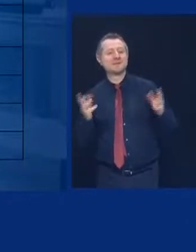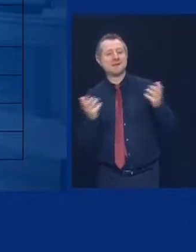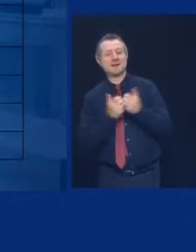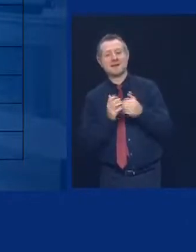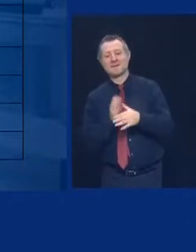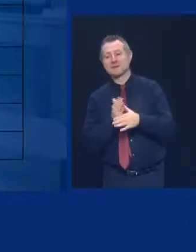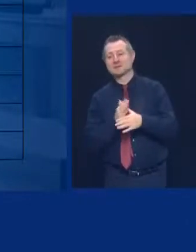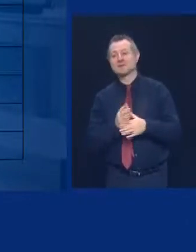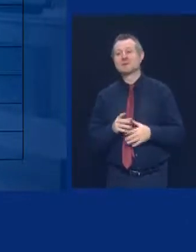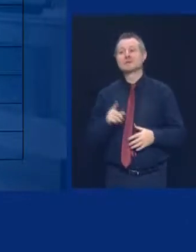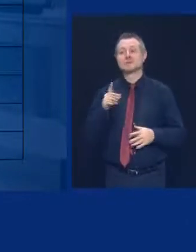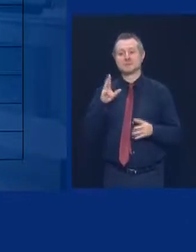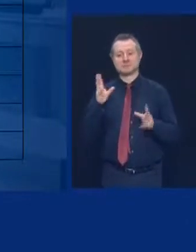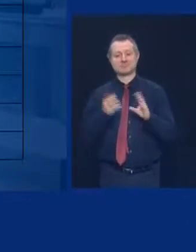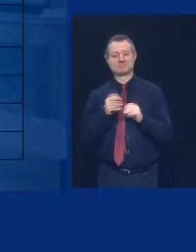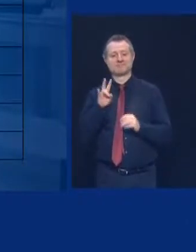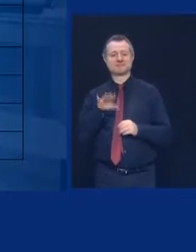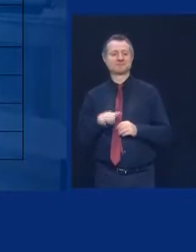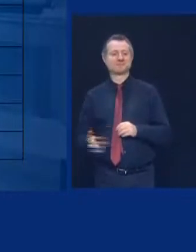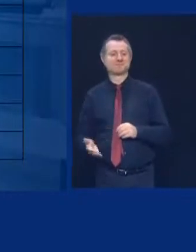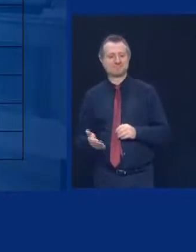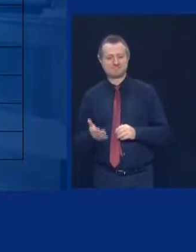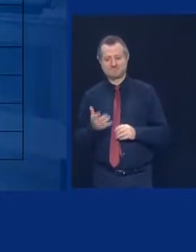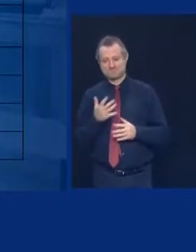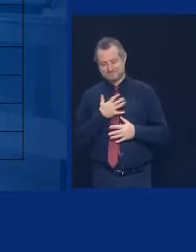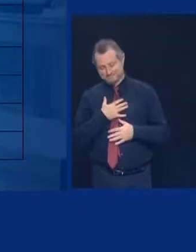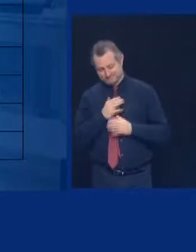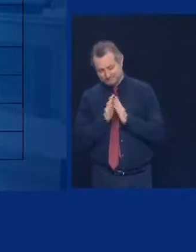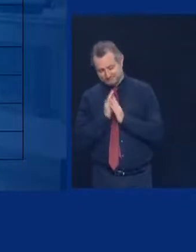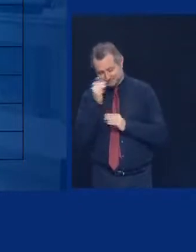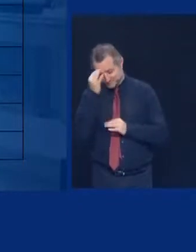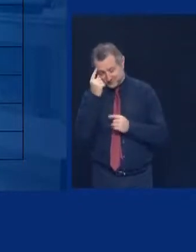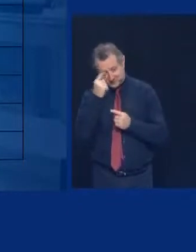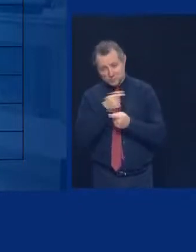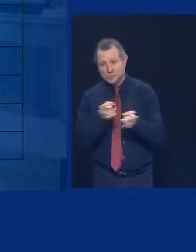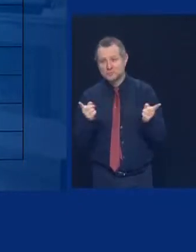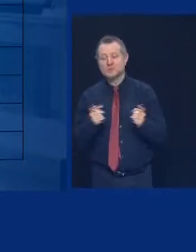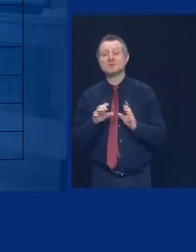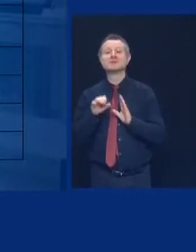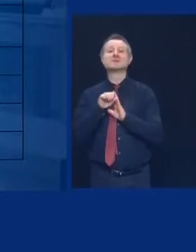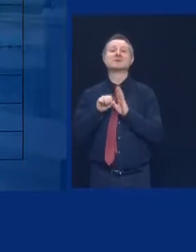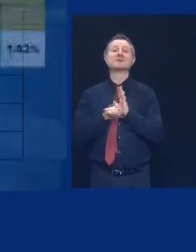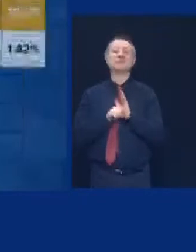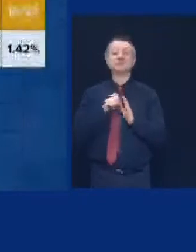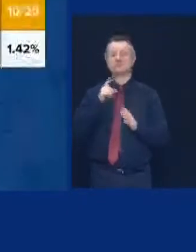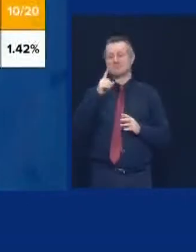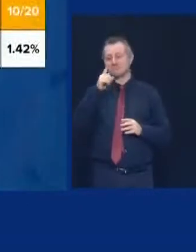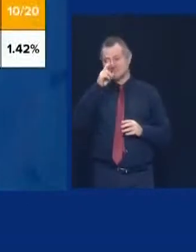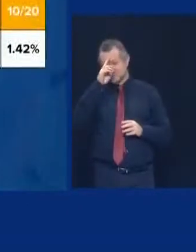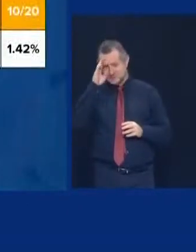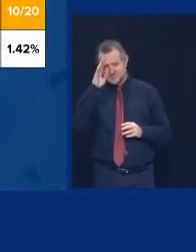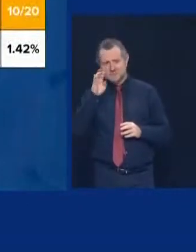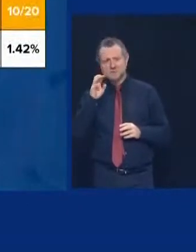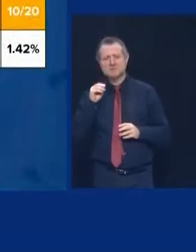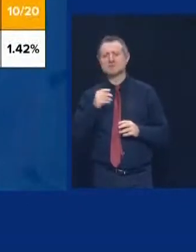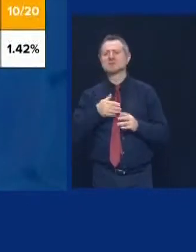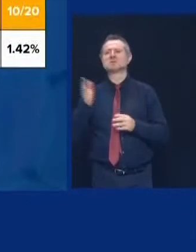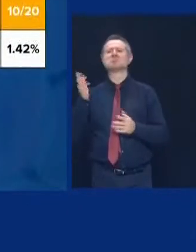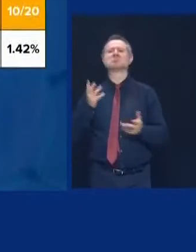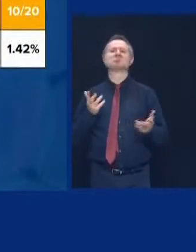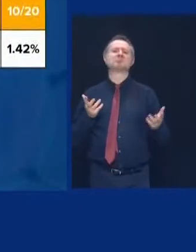prayers. State hospitalization, 950, ICU 201, intubations